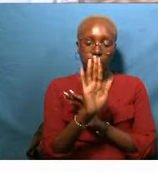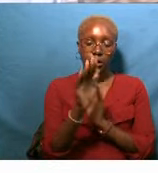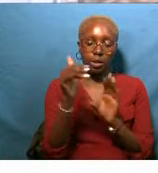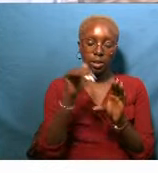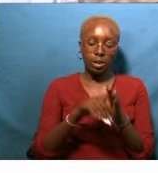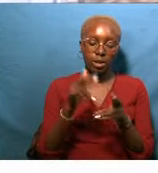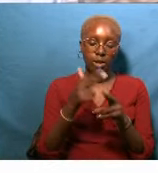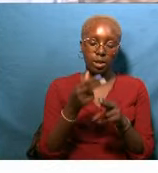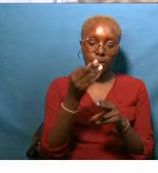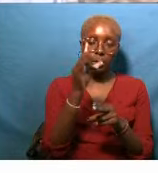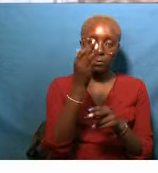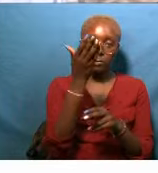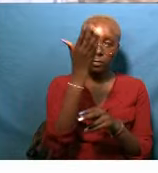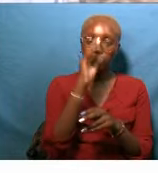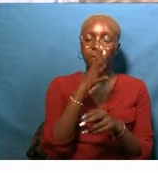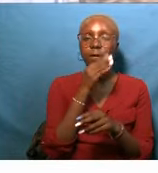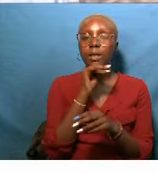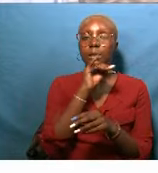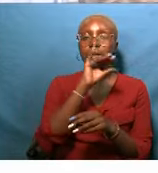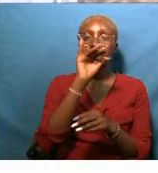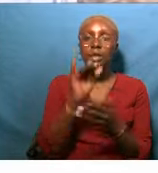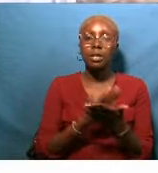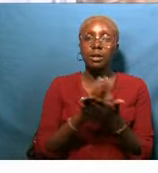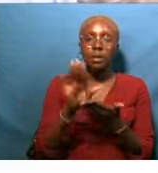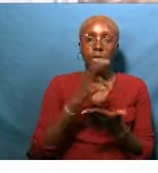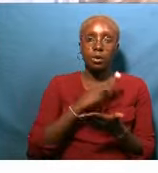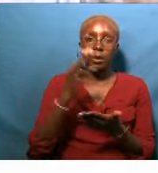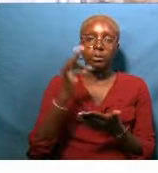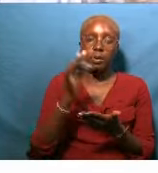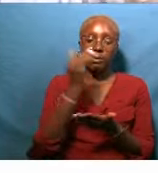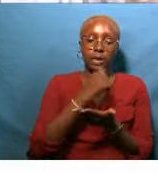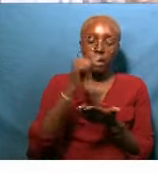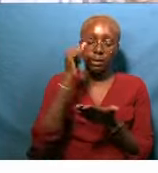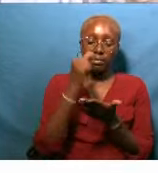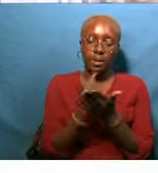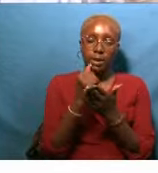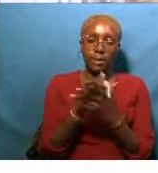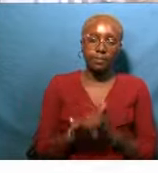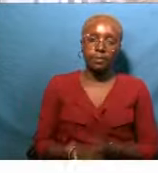name of God the Father, the Son, and the Holy Spirit.